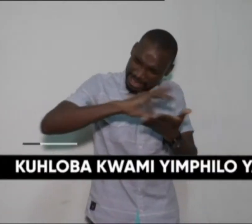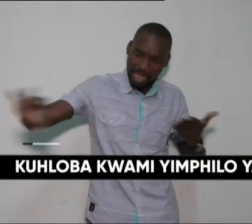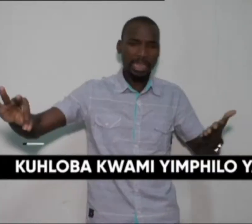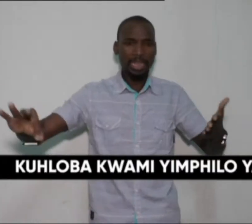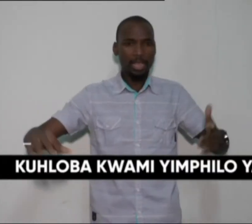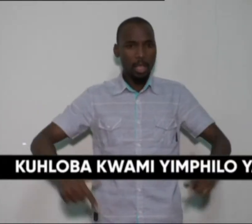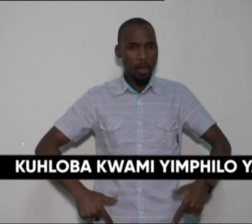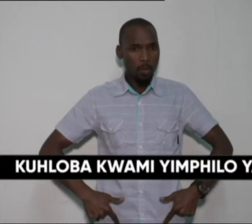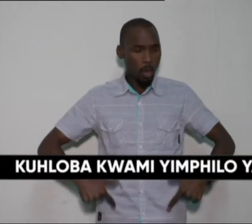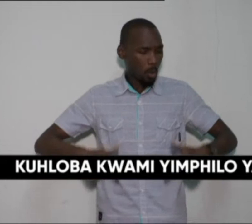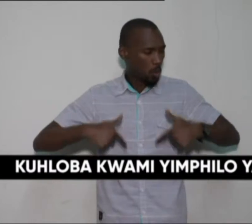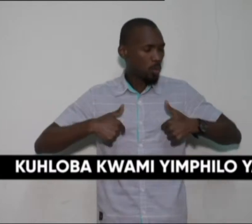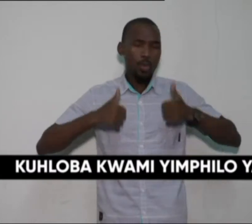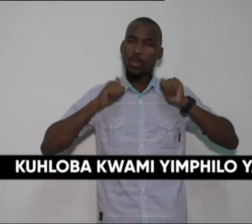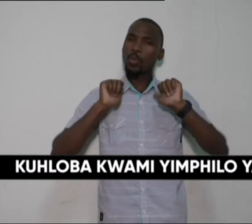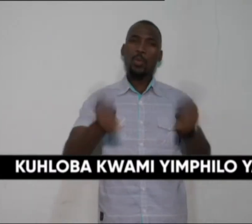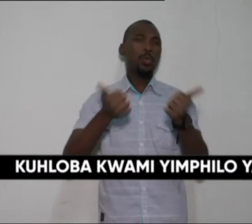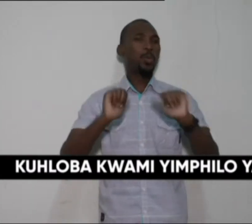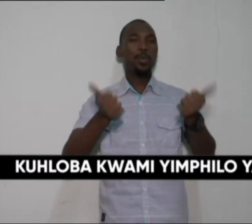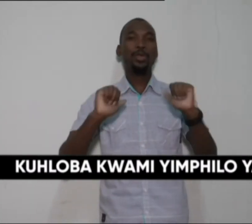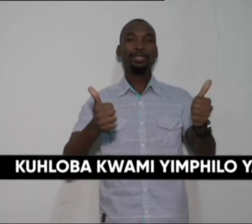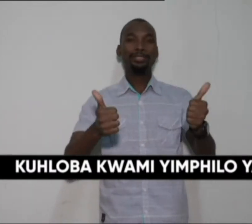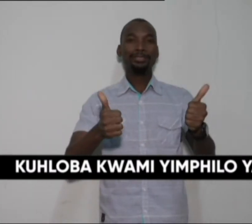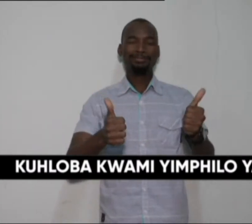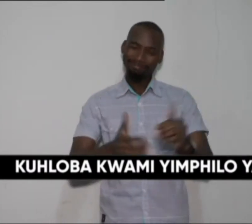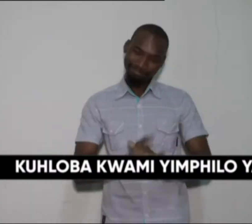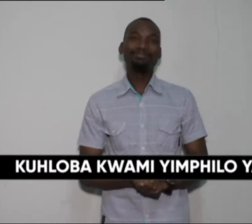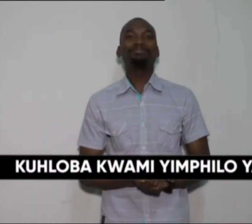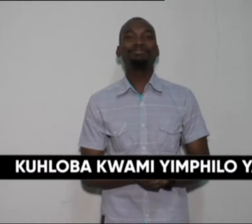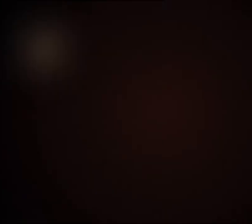Kuhloba kwami yimpilo yami.